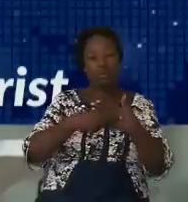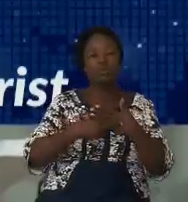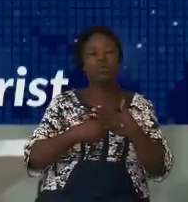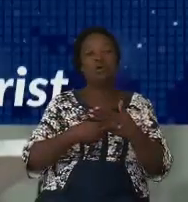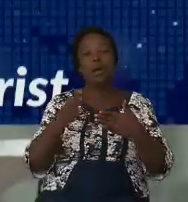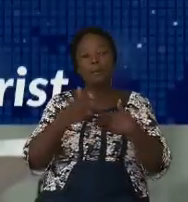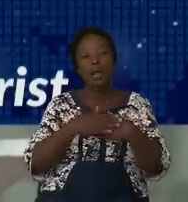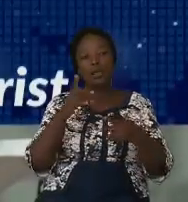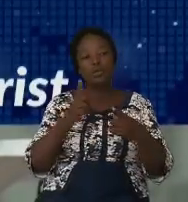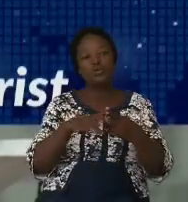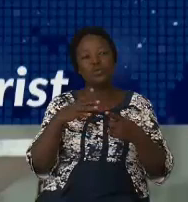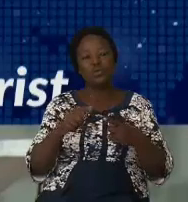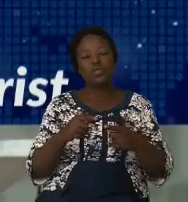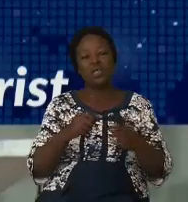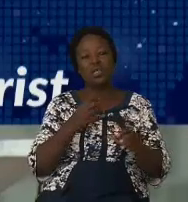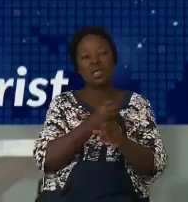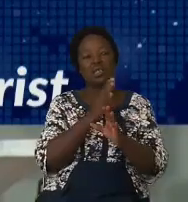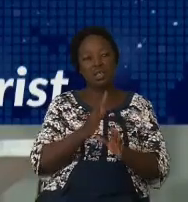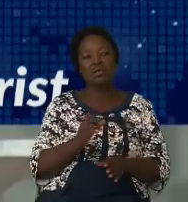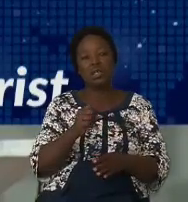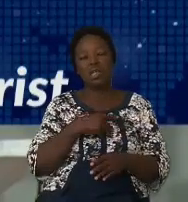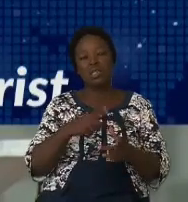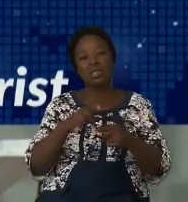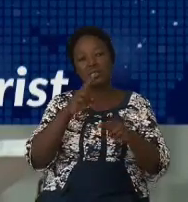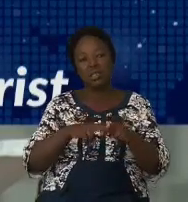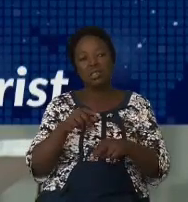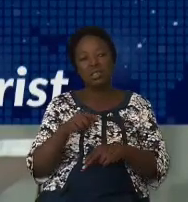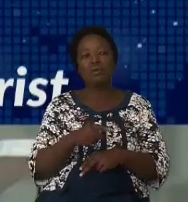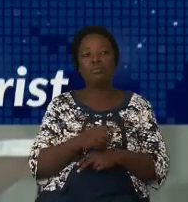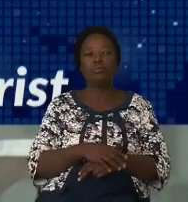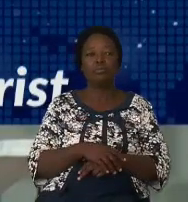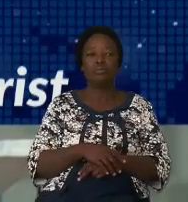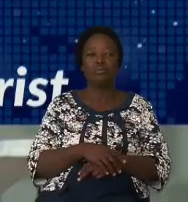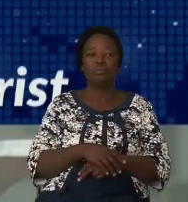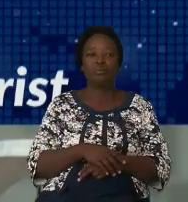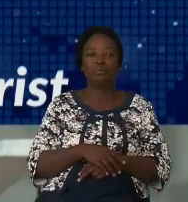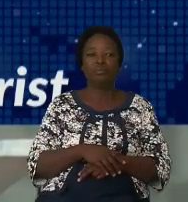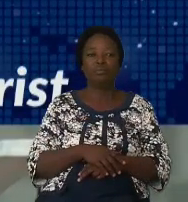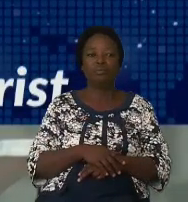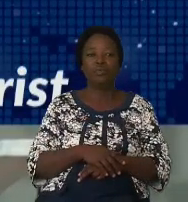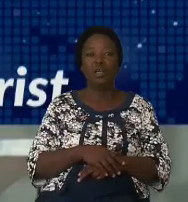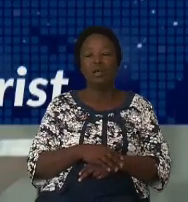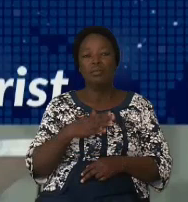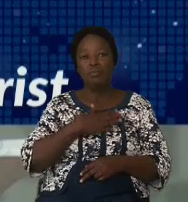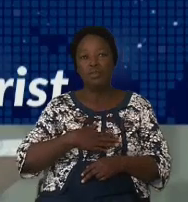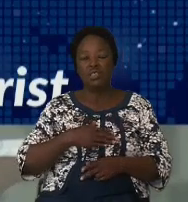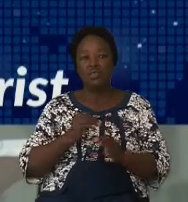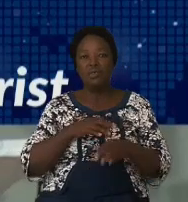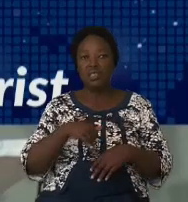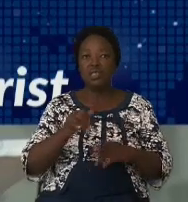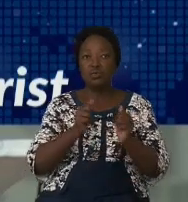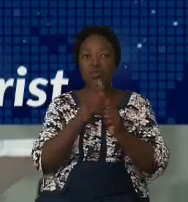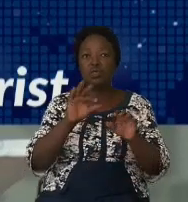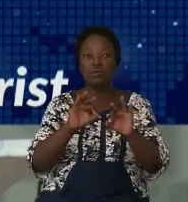with the filling of your form, please return the form to the counselors and take your seat. Counselors, please